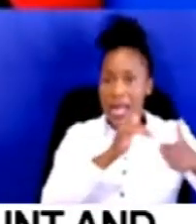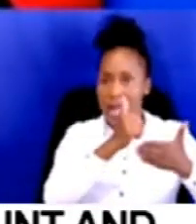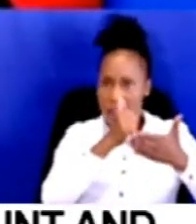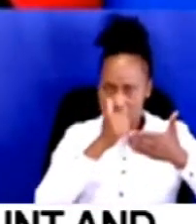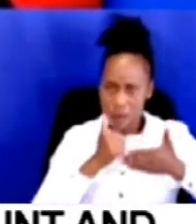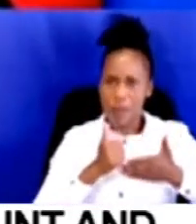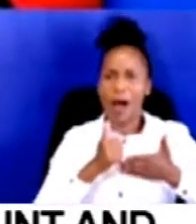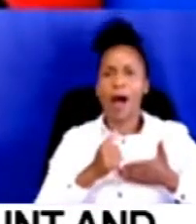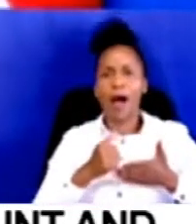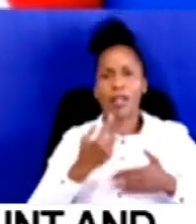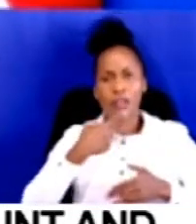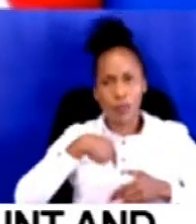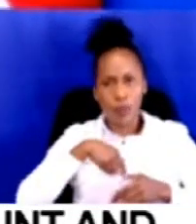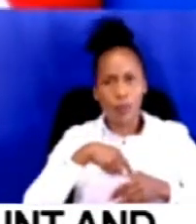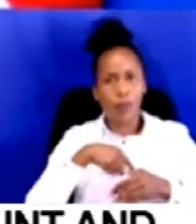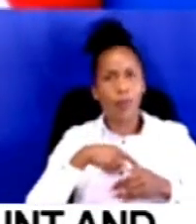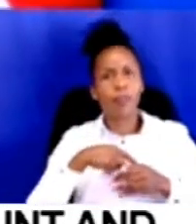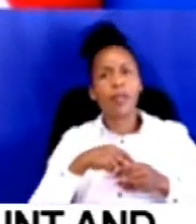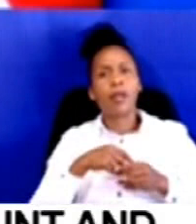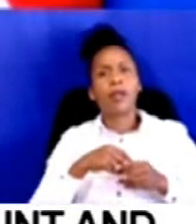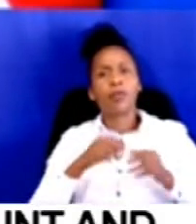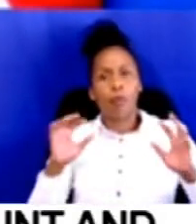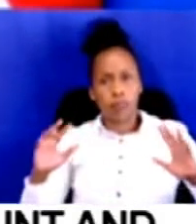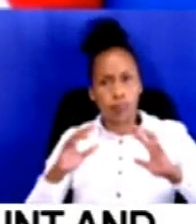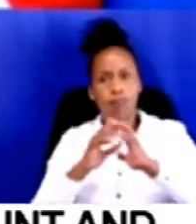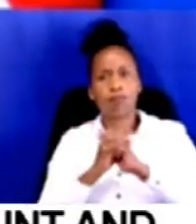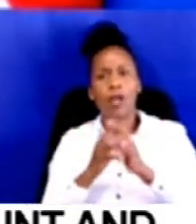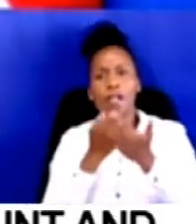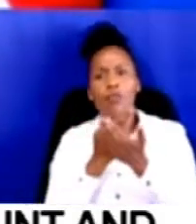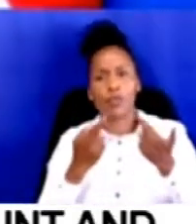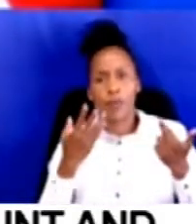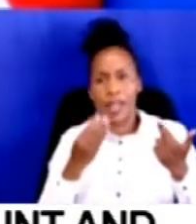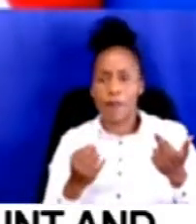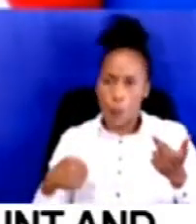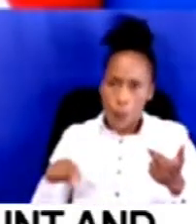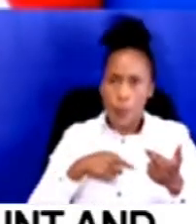to combine the resources that we have as government.